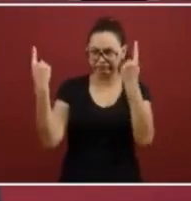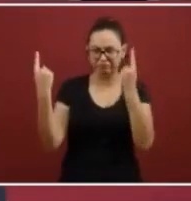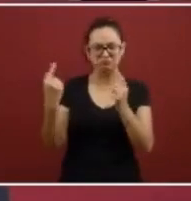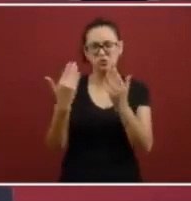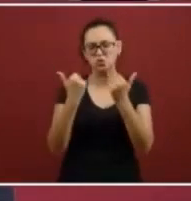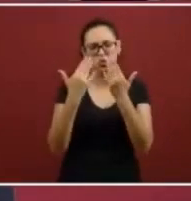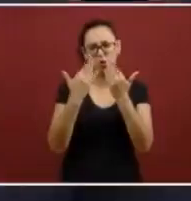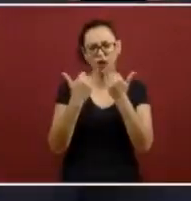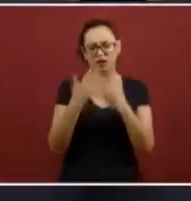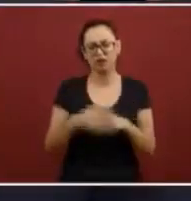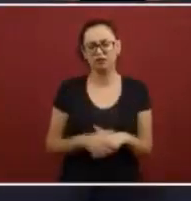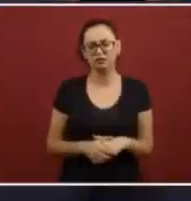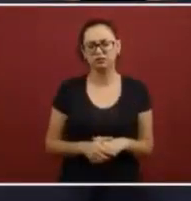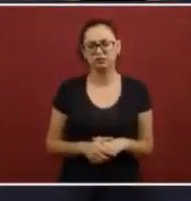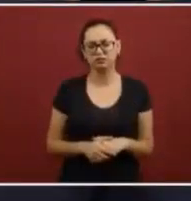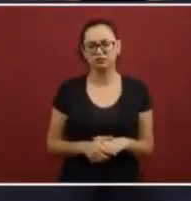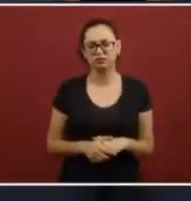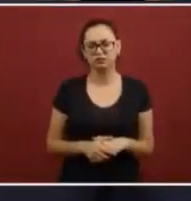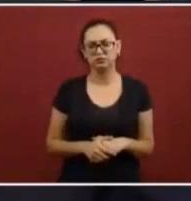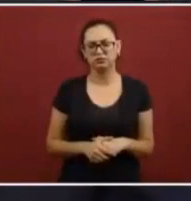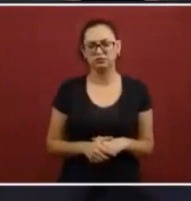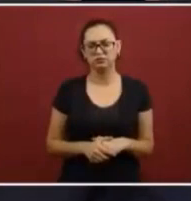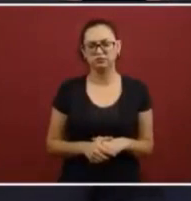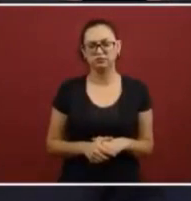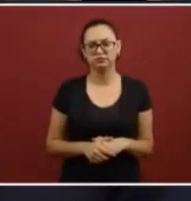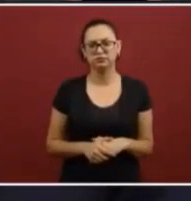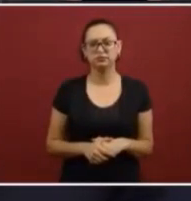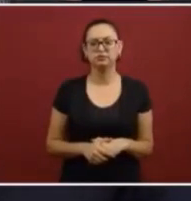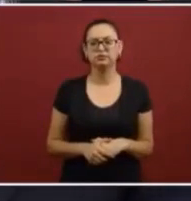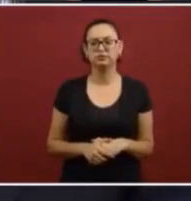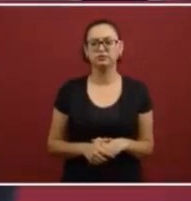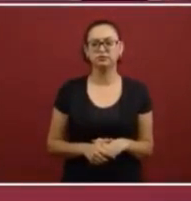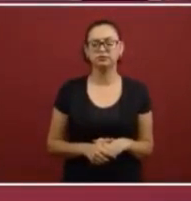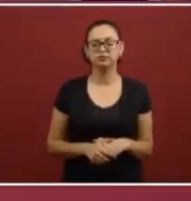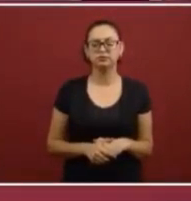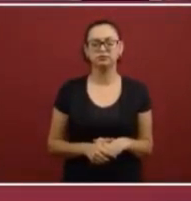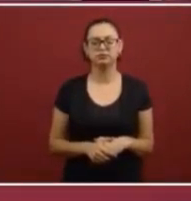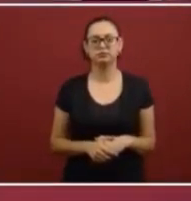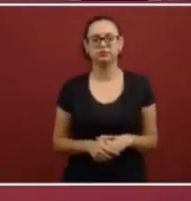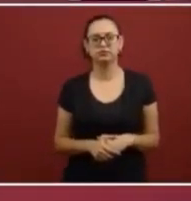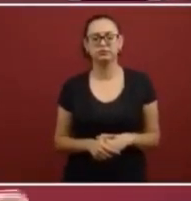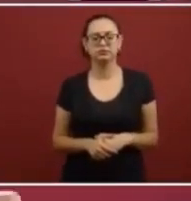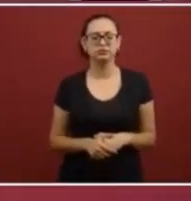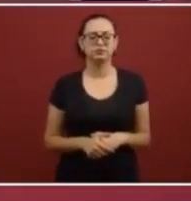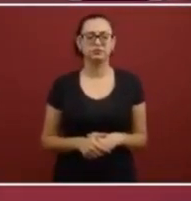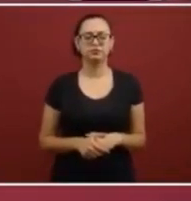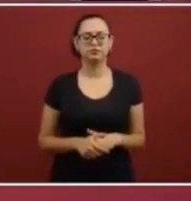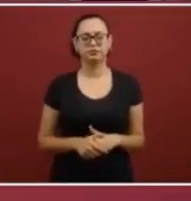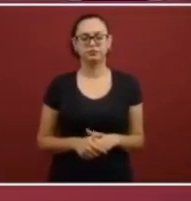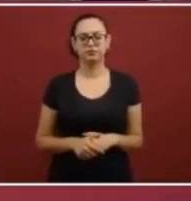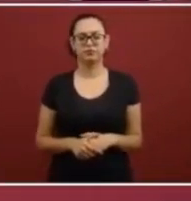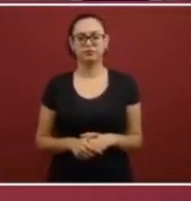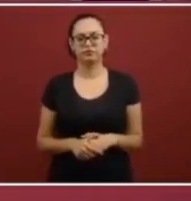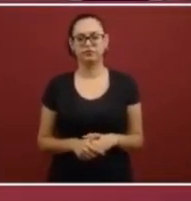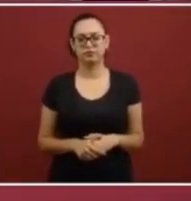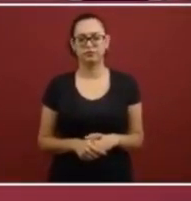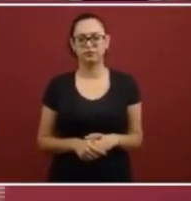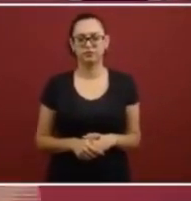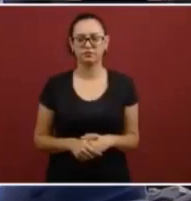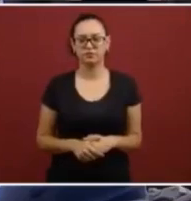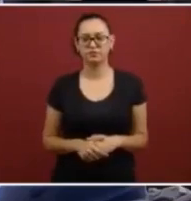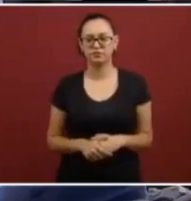porque difference in our opinions. es que nosotros It's because si we're hubiesen ganado